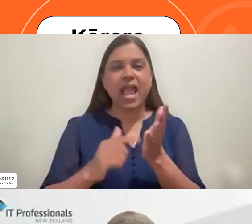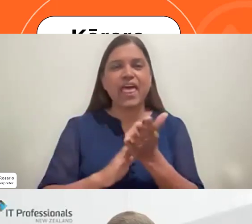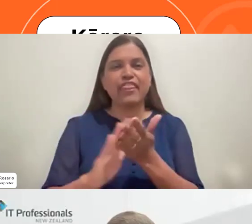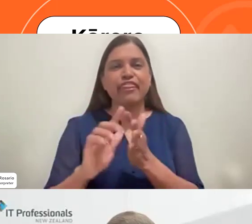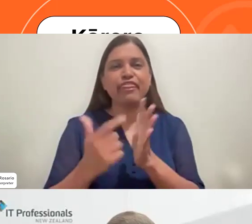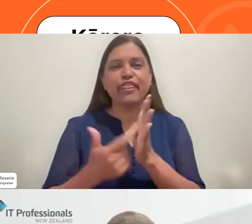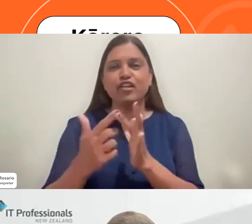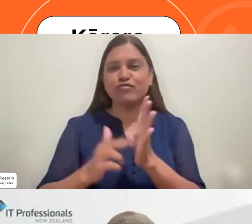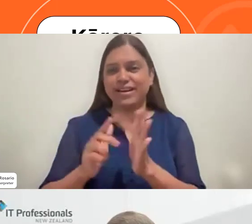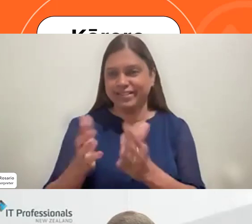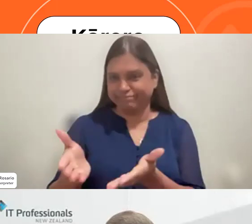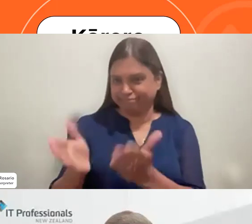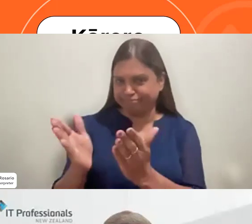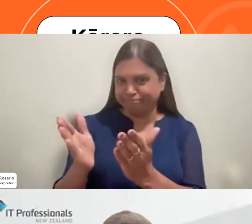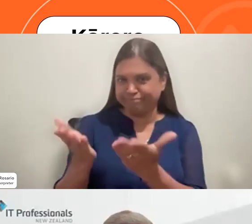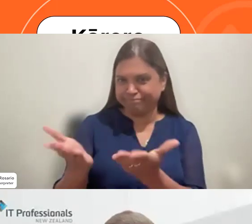Thanks, Mike.